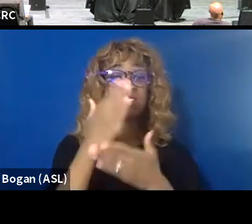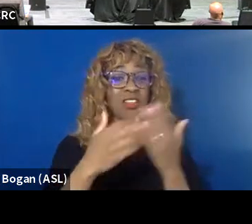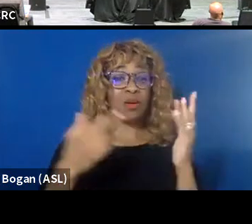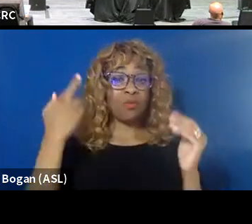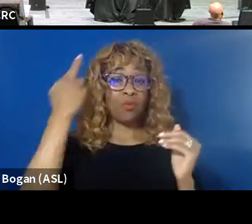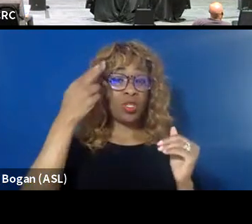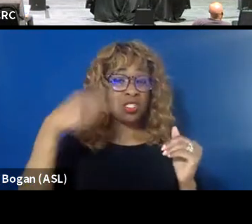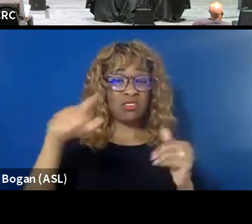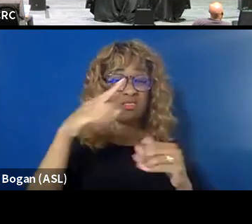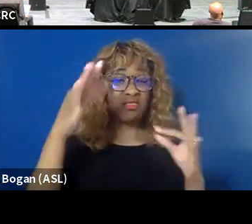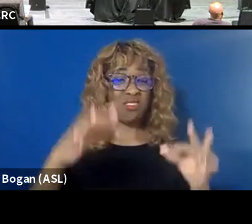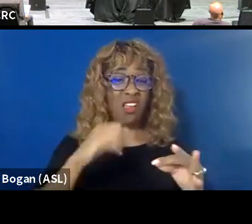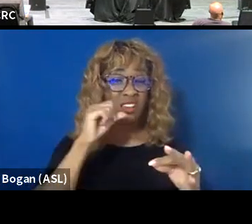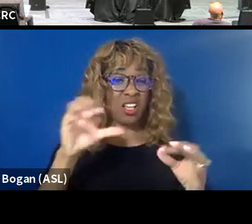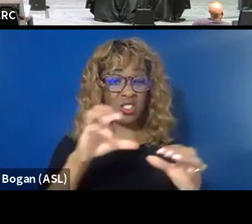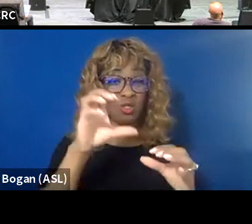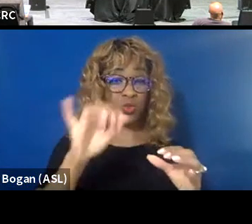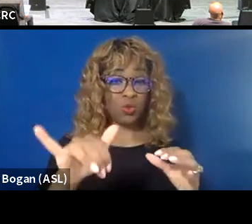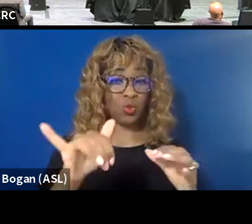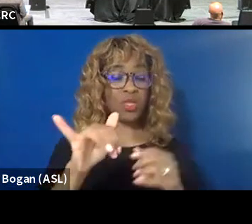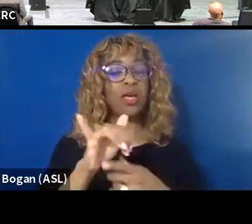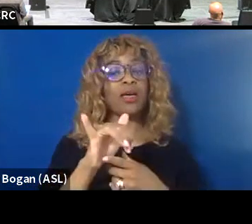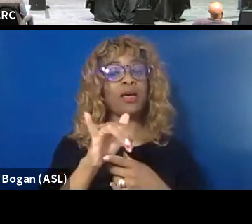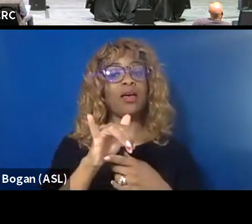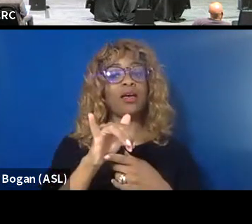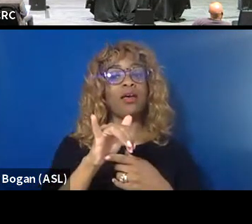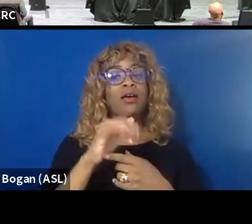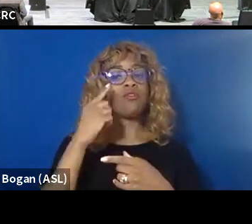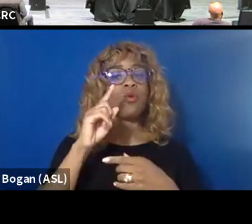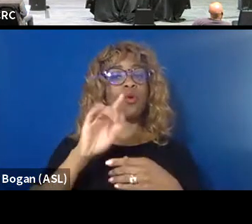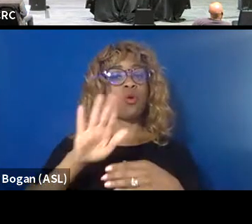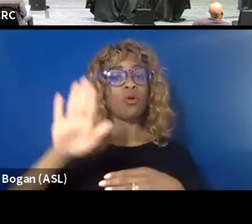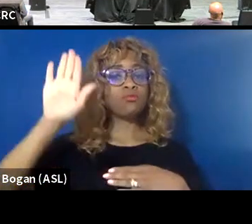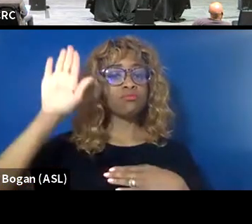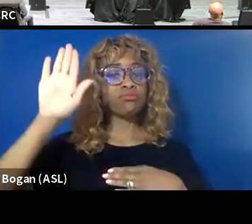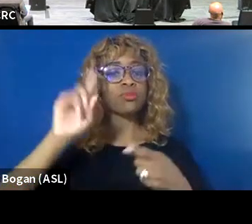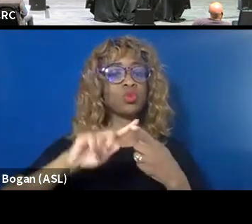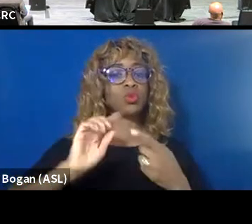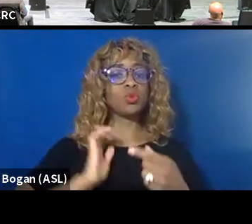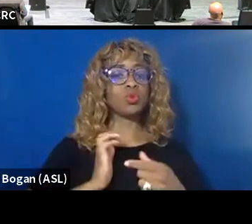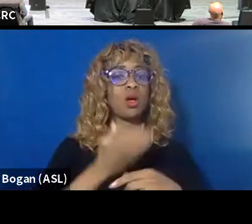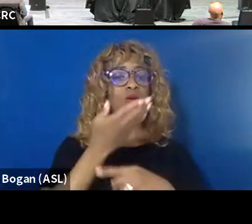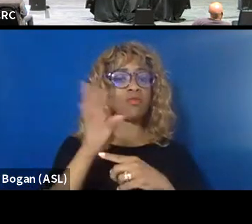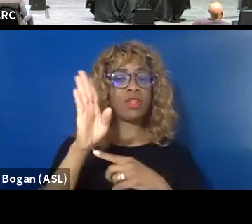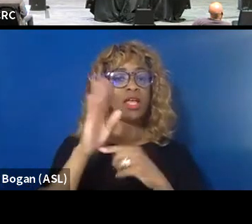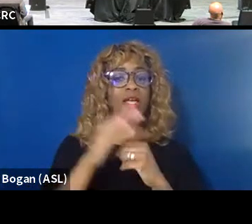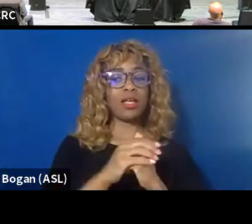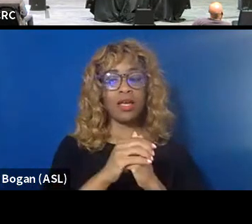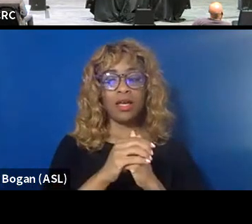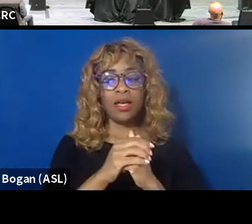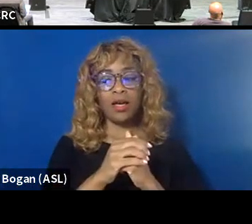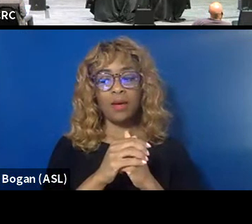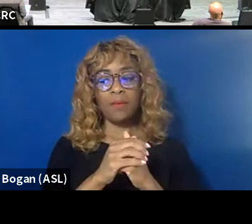not to take a few seconds to pledge allegiance to our flag. But